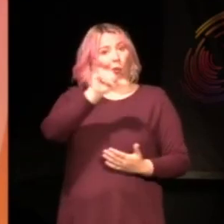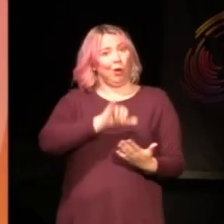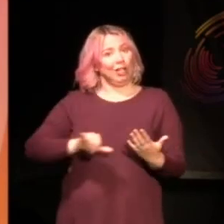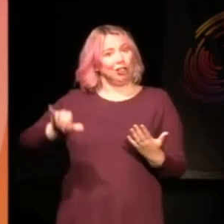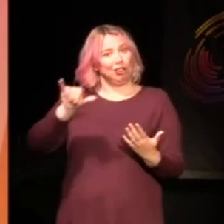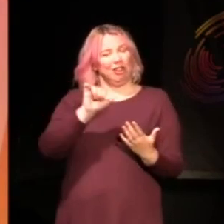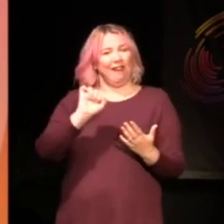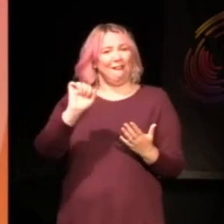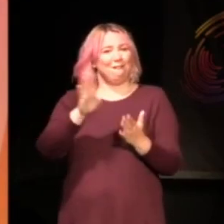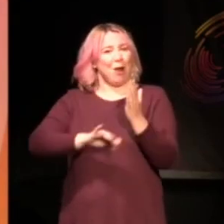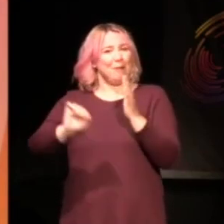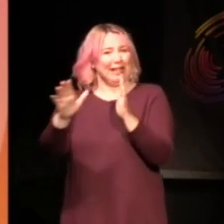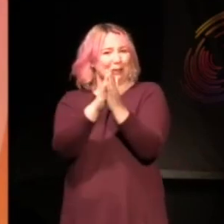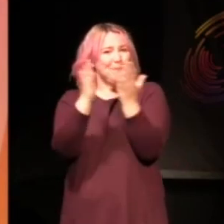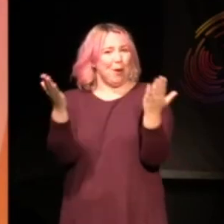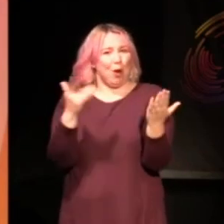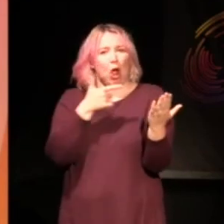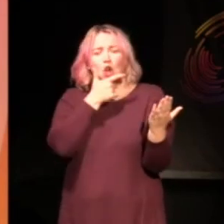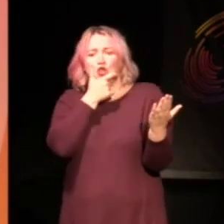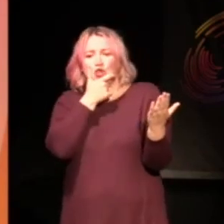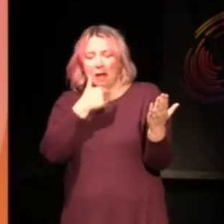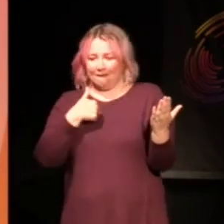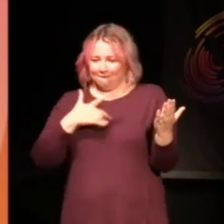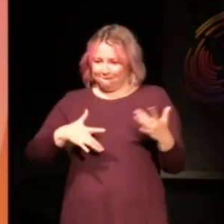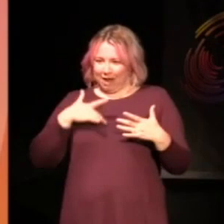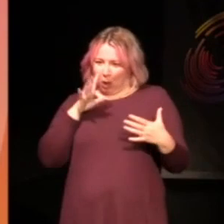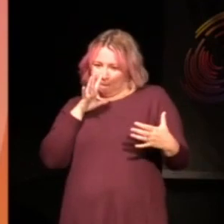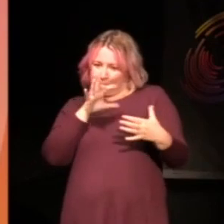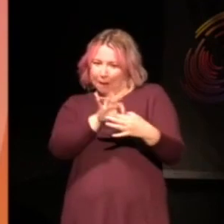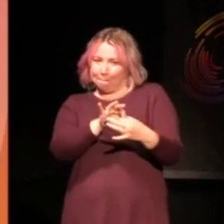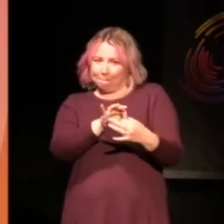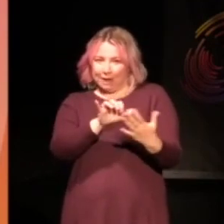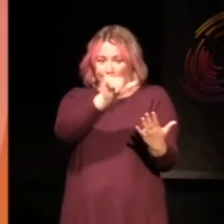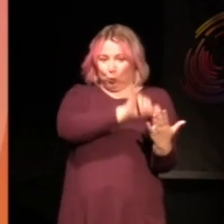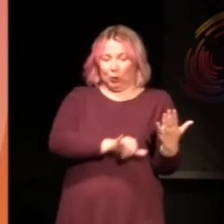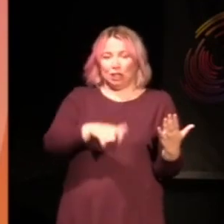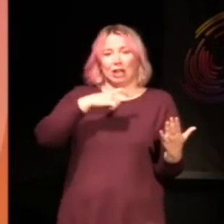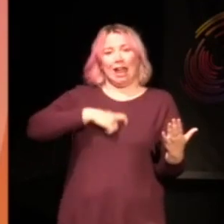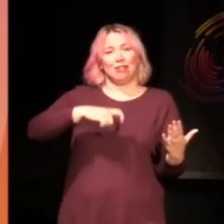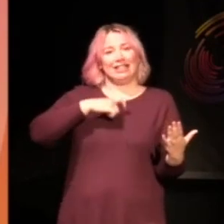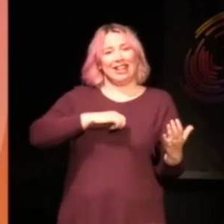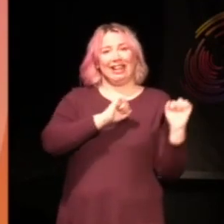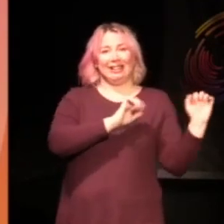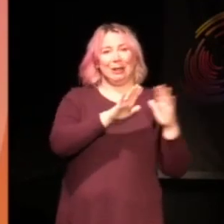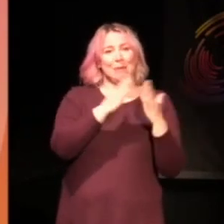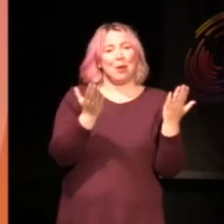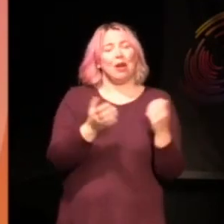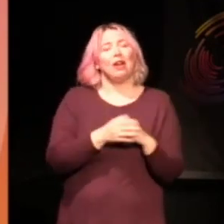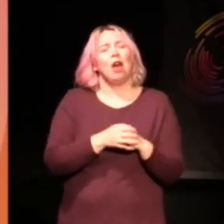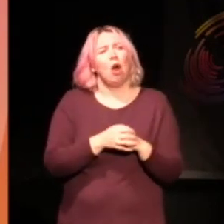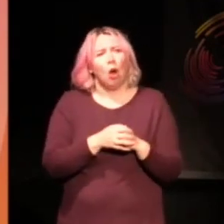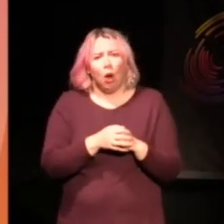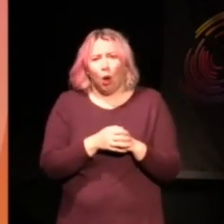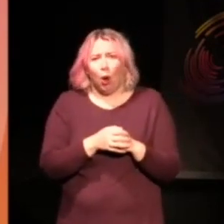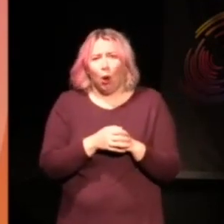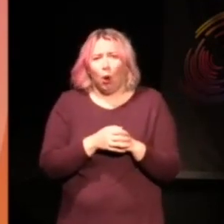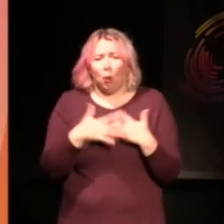of his books? Wow. what a fascinating